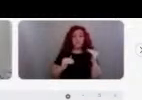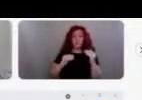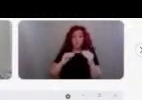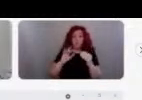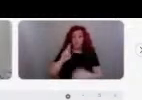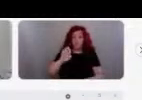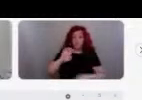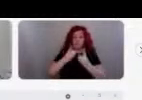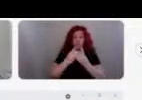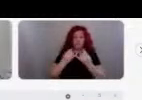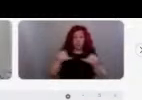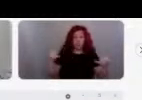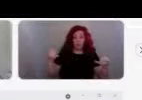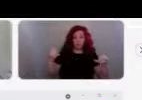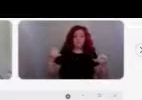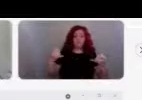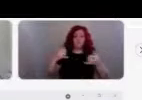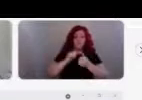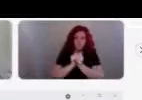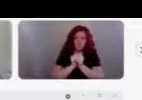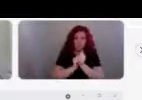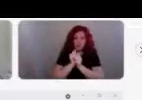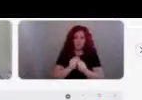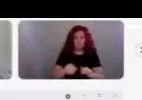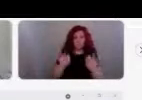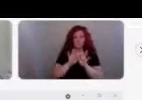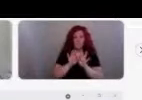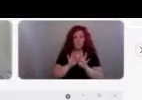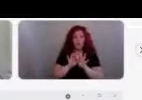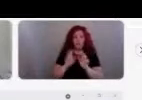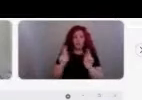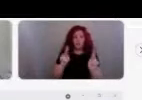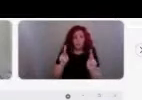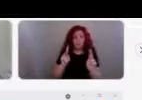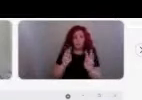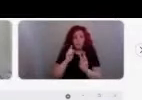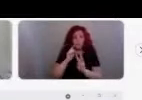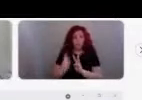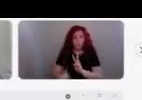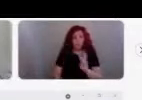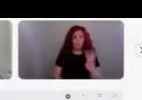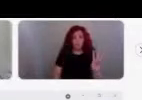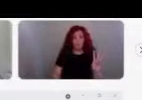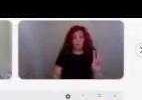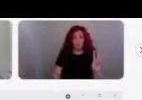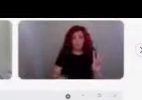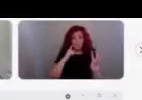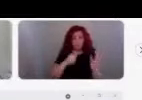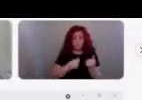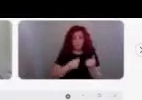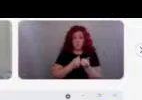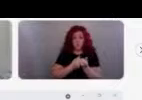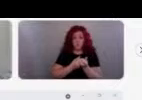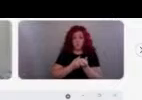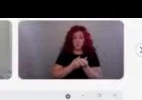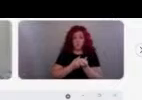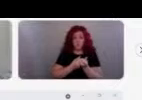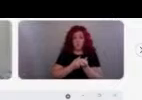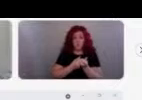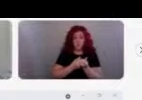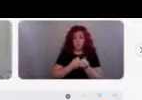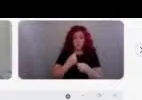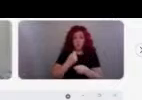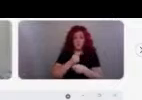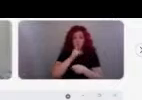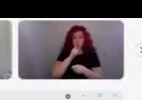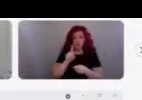competitive the people running for all of us will have to appeal to us for support and that to ensure that we get